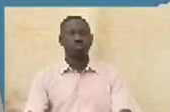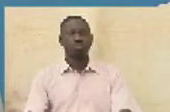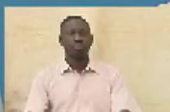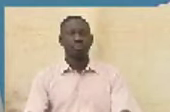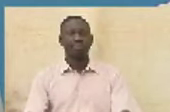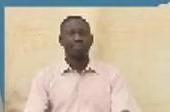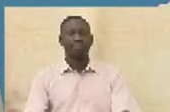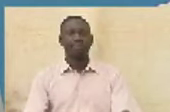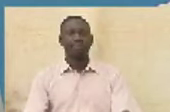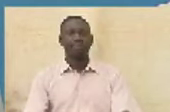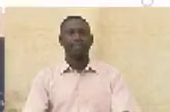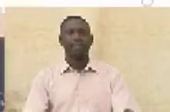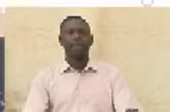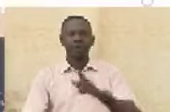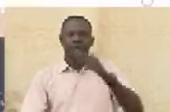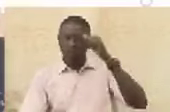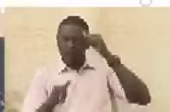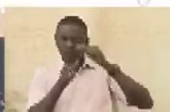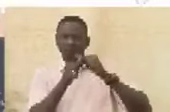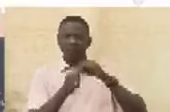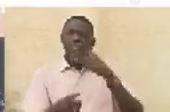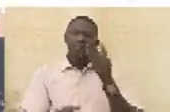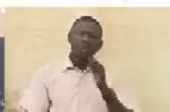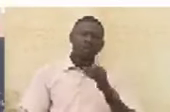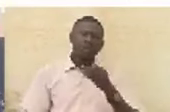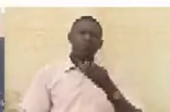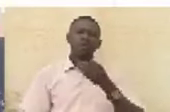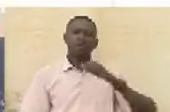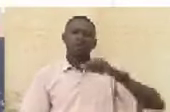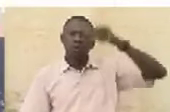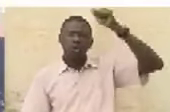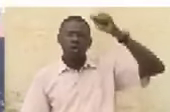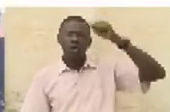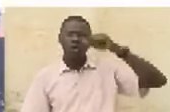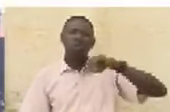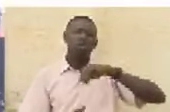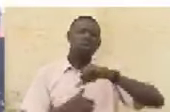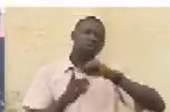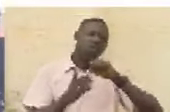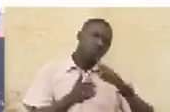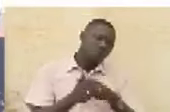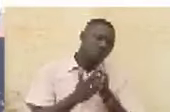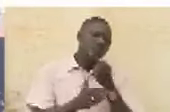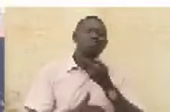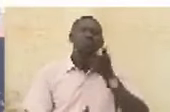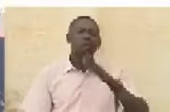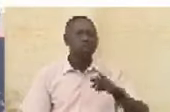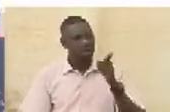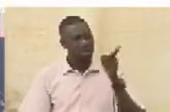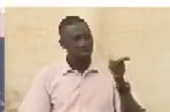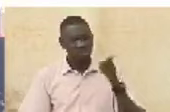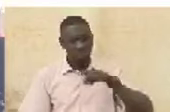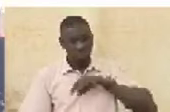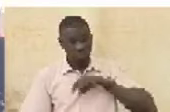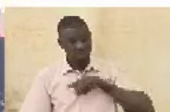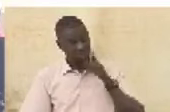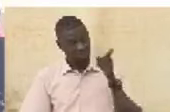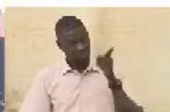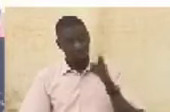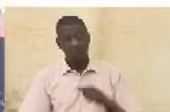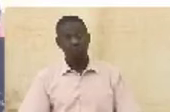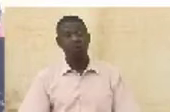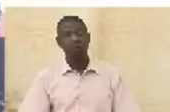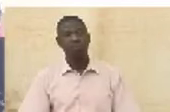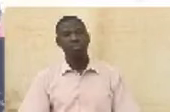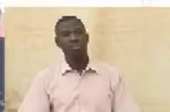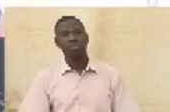Can you recall whether he was older or younger than you? Isa fo nonye fo ala sanisi yoning fo abesiale tetle